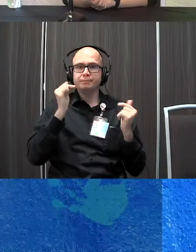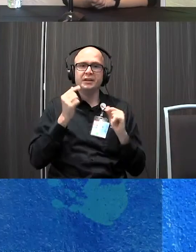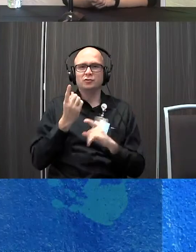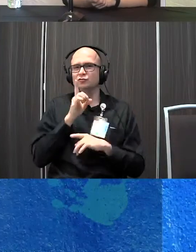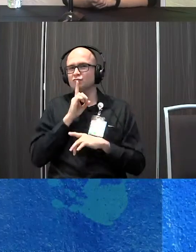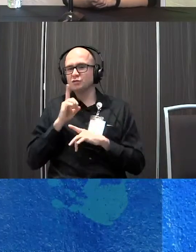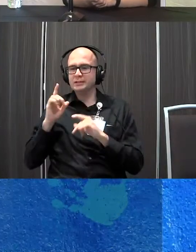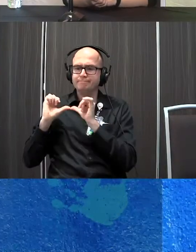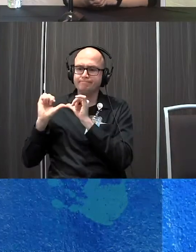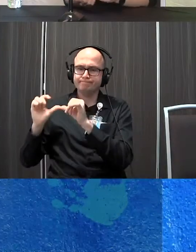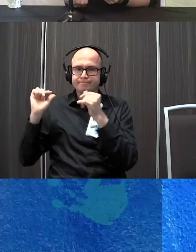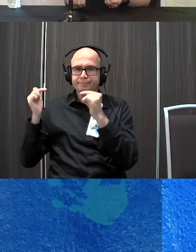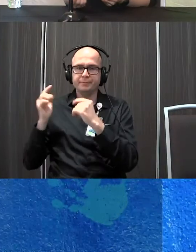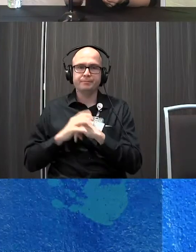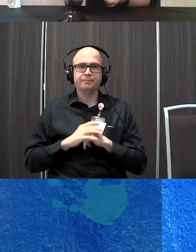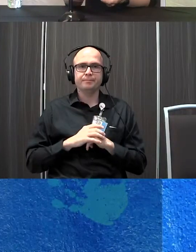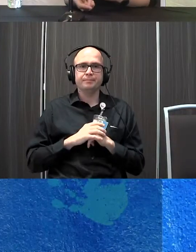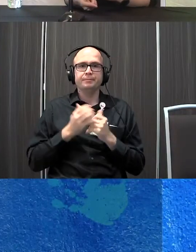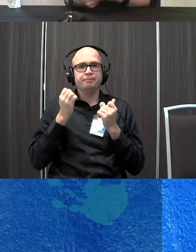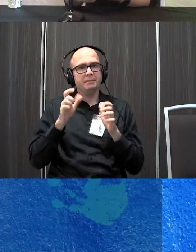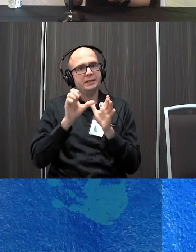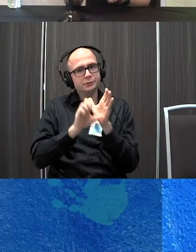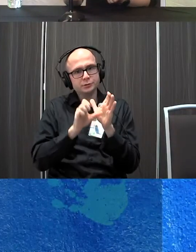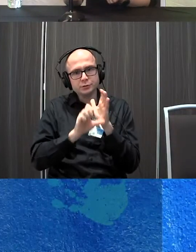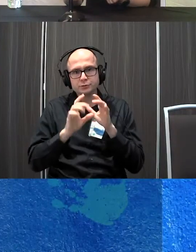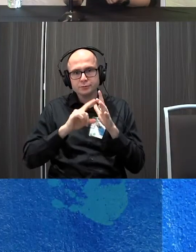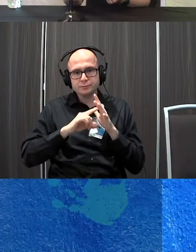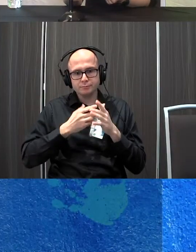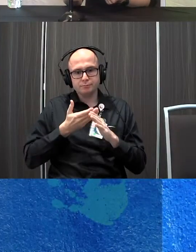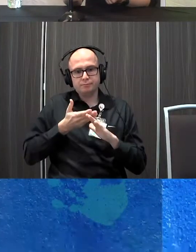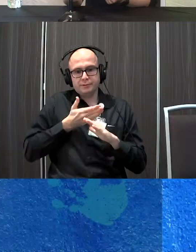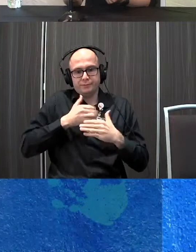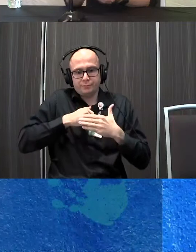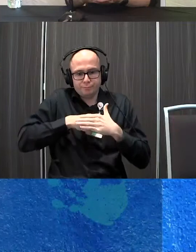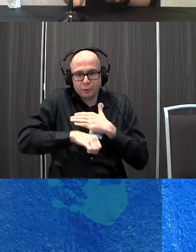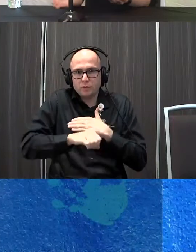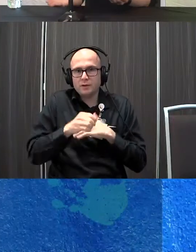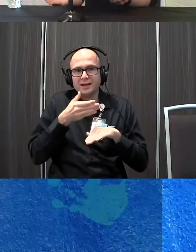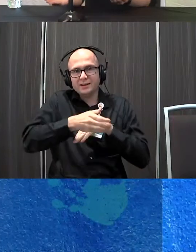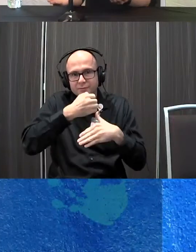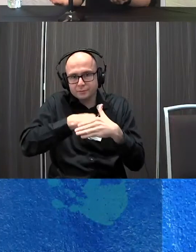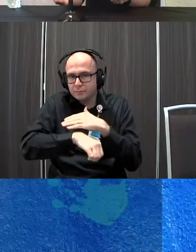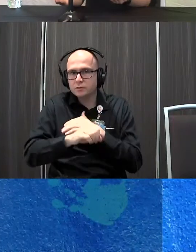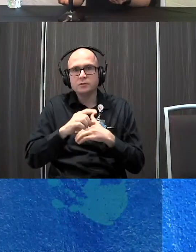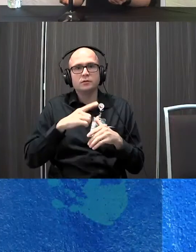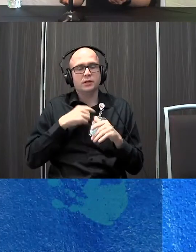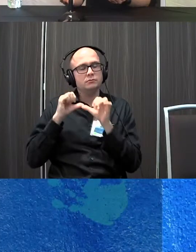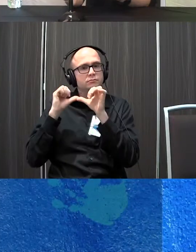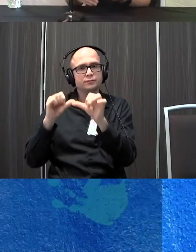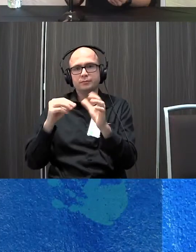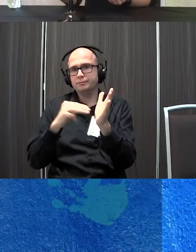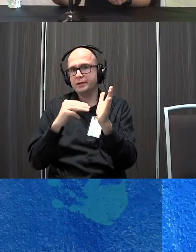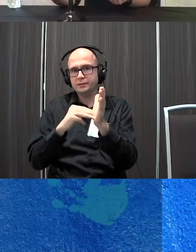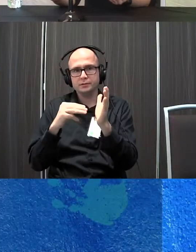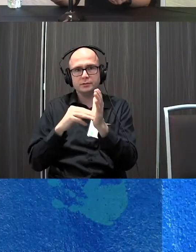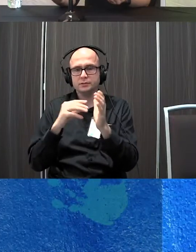life. They have so many surgeries early in life and they have ongoing medical conditions that can really